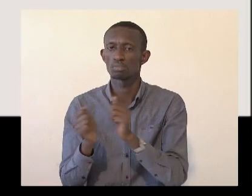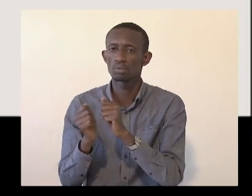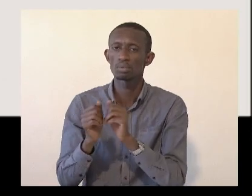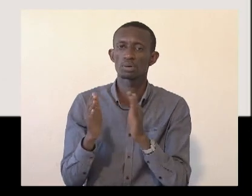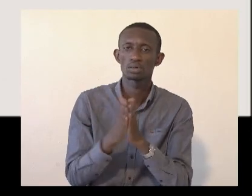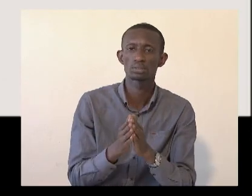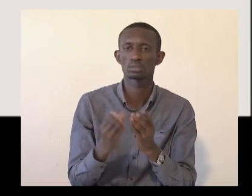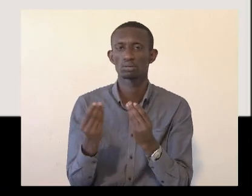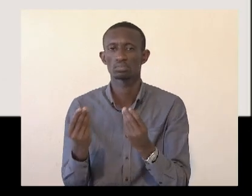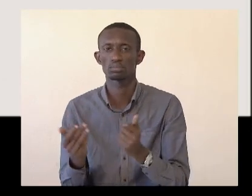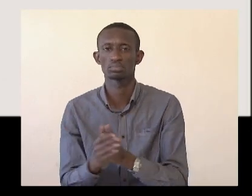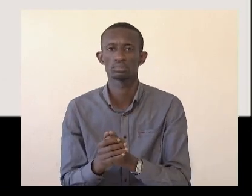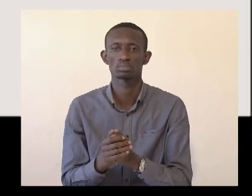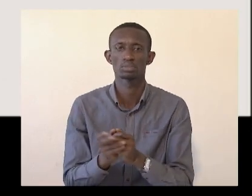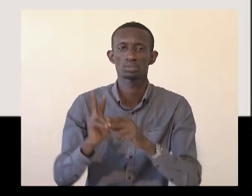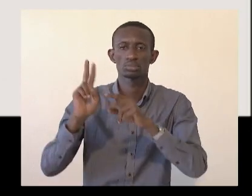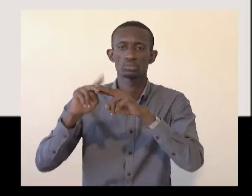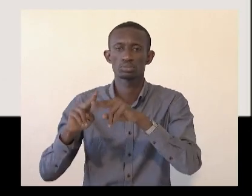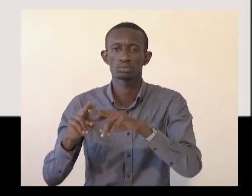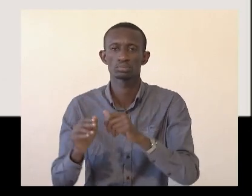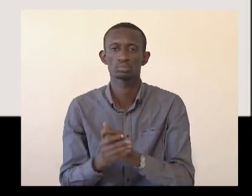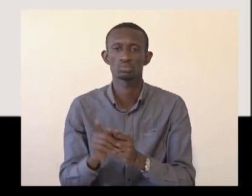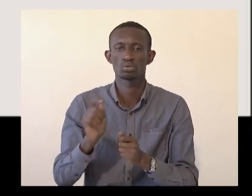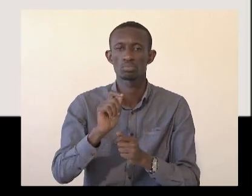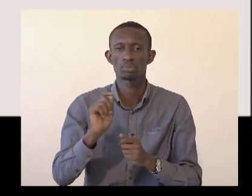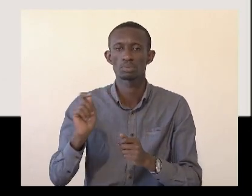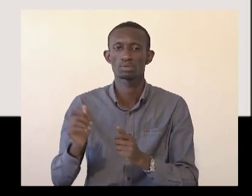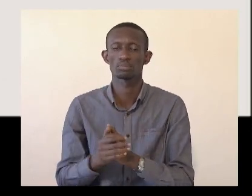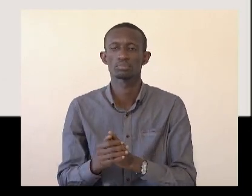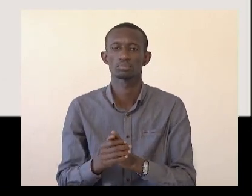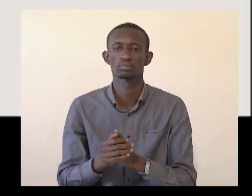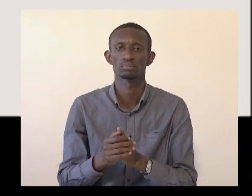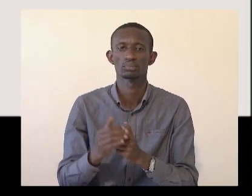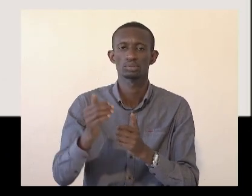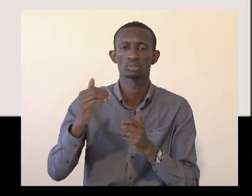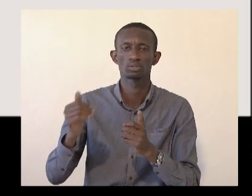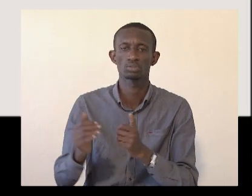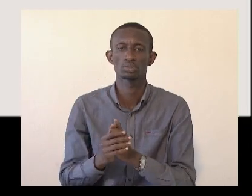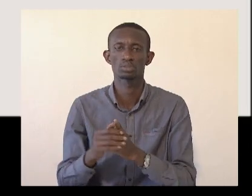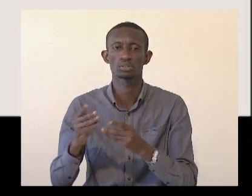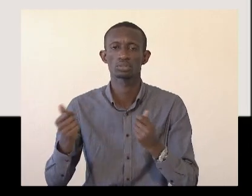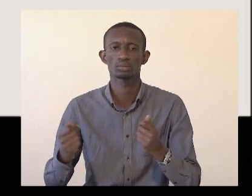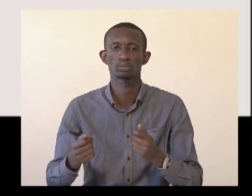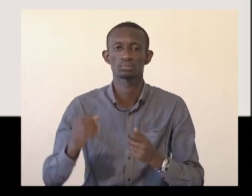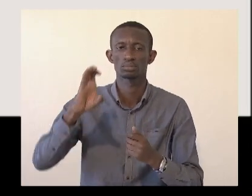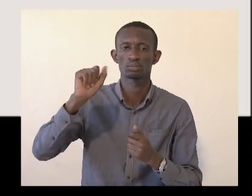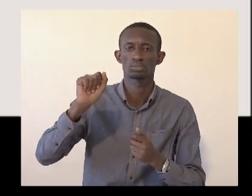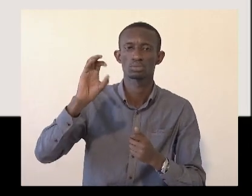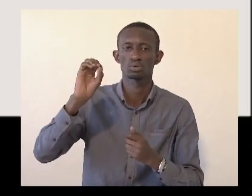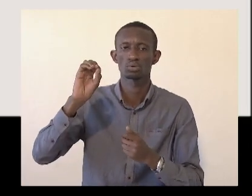Calcium oxide reacting with sulfur trioxide, magnesium oxide reacting with